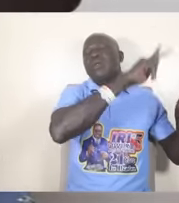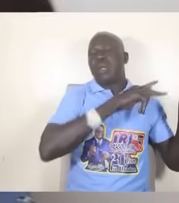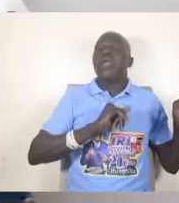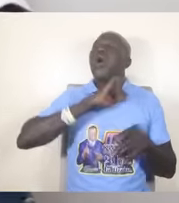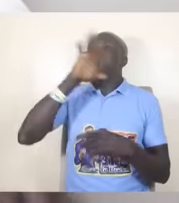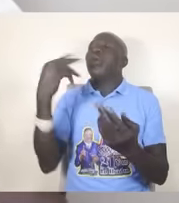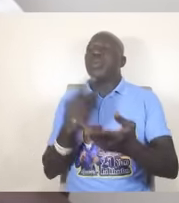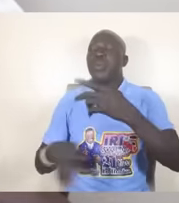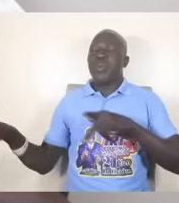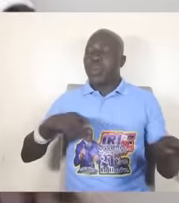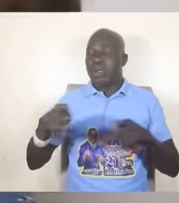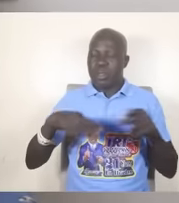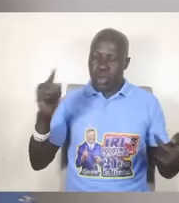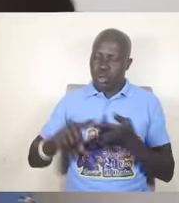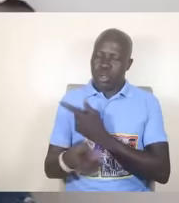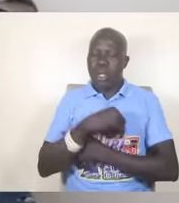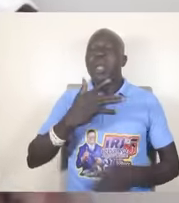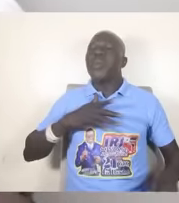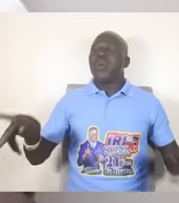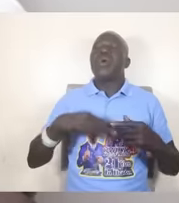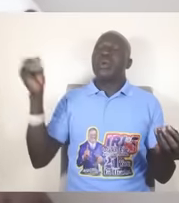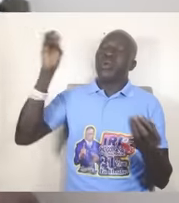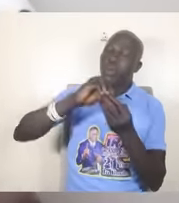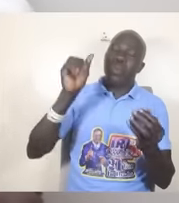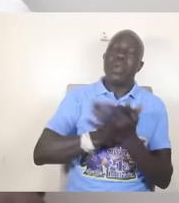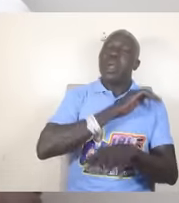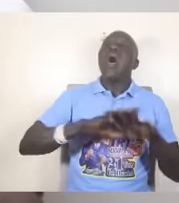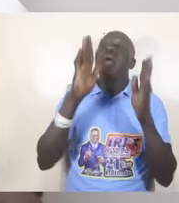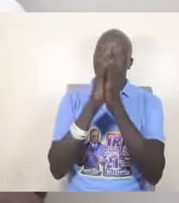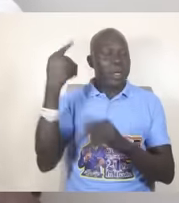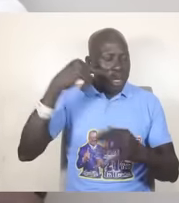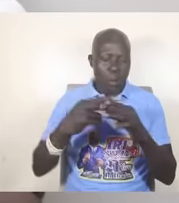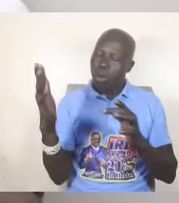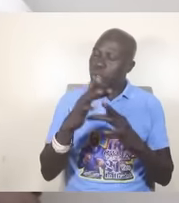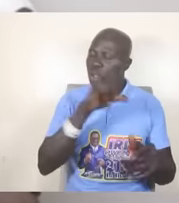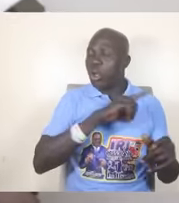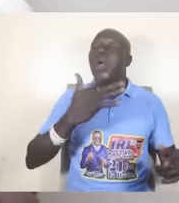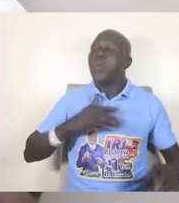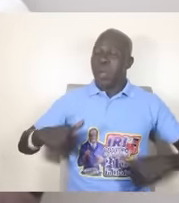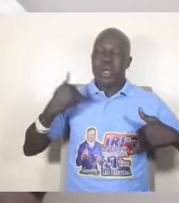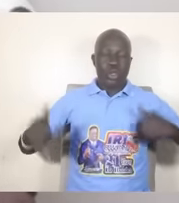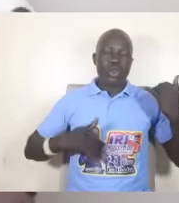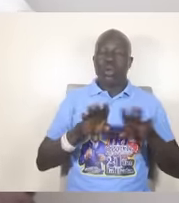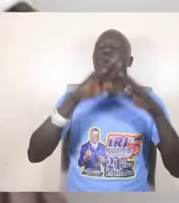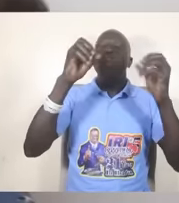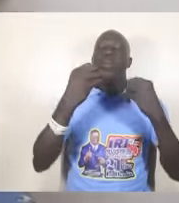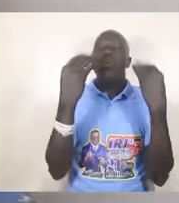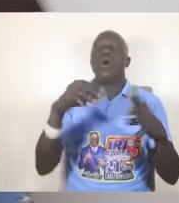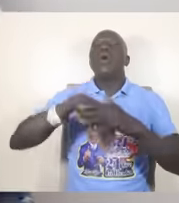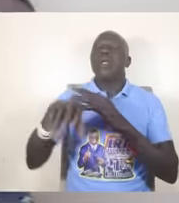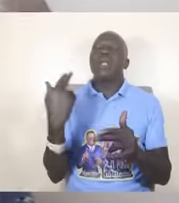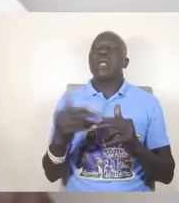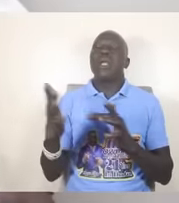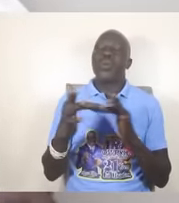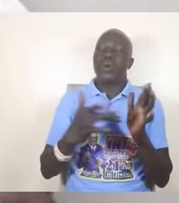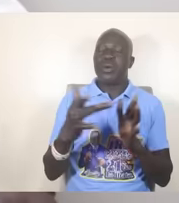have to share your lonely. Most of you reject me. And you're in my posture. Amen. But you are the only one. I pray that in my posture. And you're in my posture. Amen. In the name